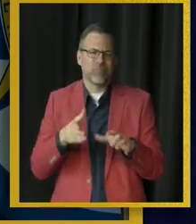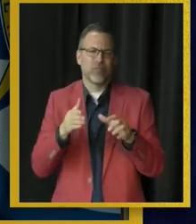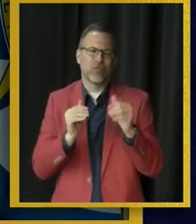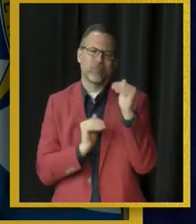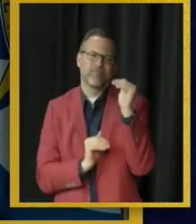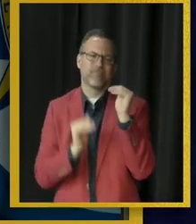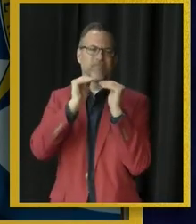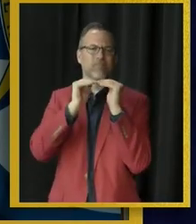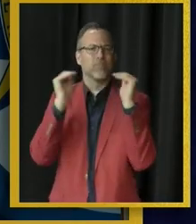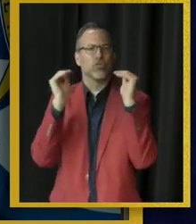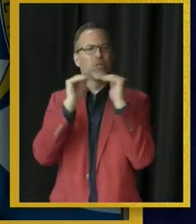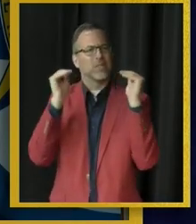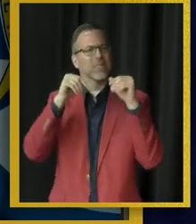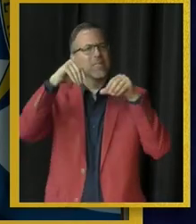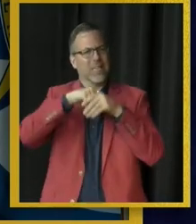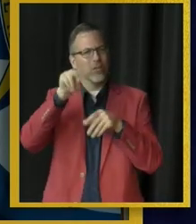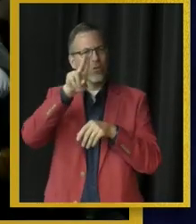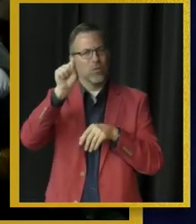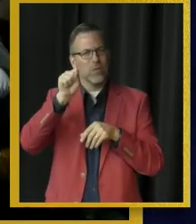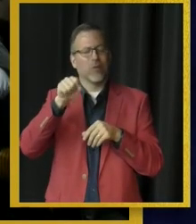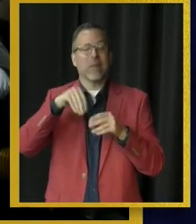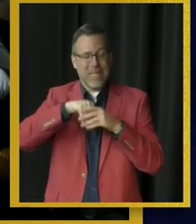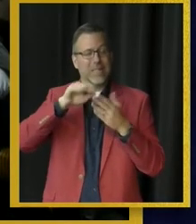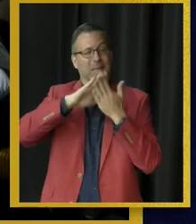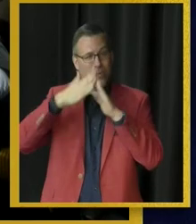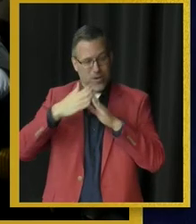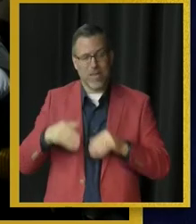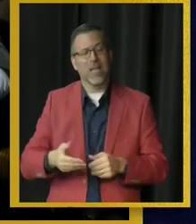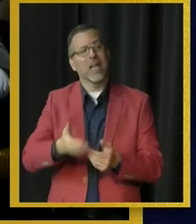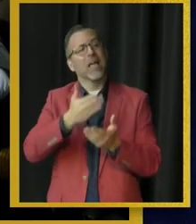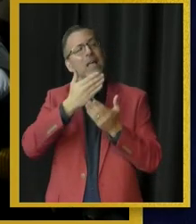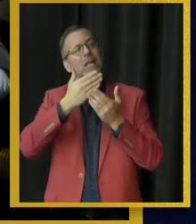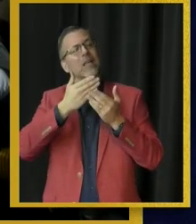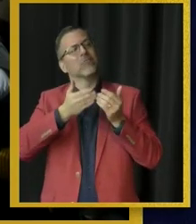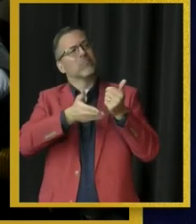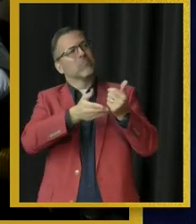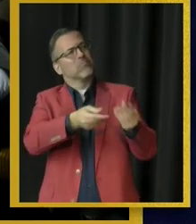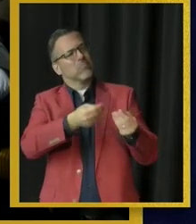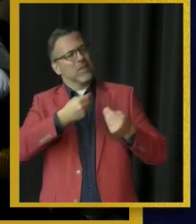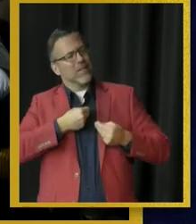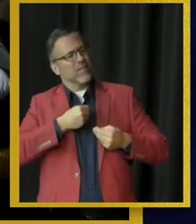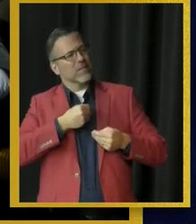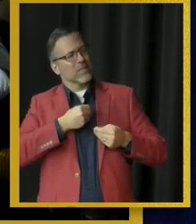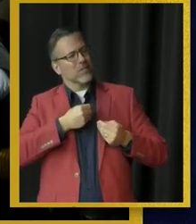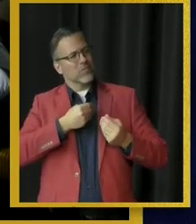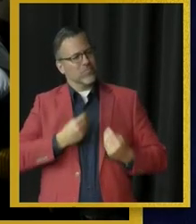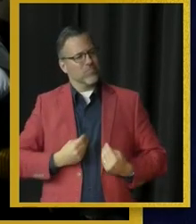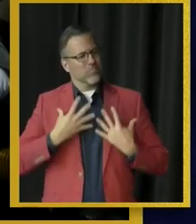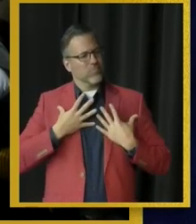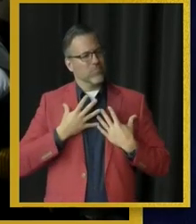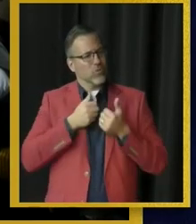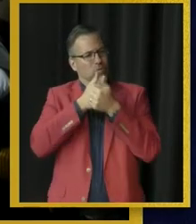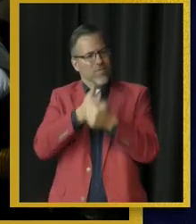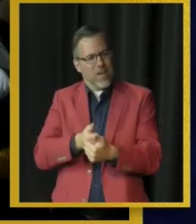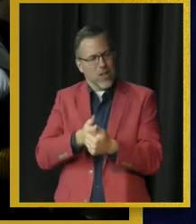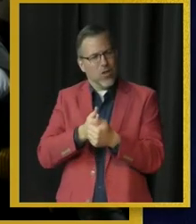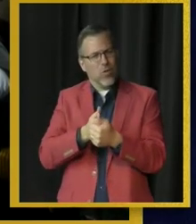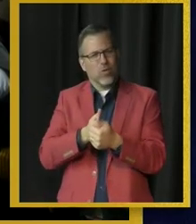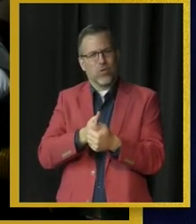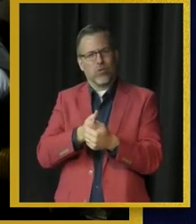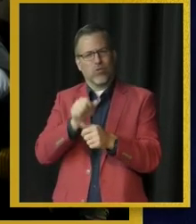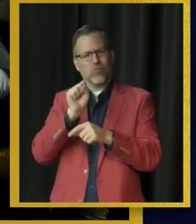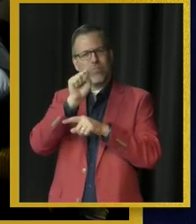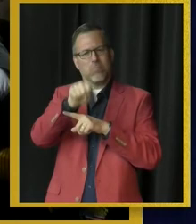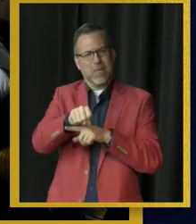in our communities. Grant us the courage and determination to follow their example, to speak out against injustice